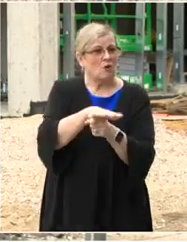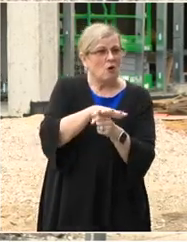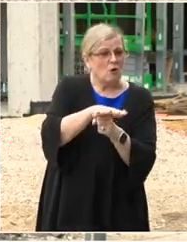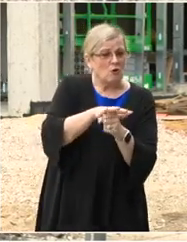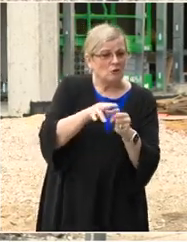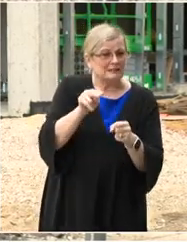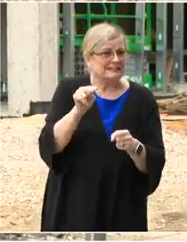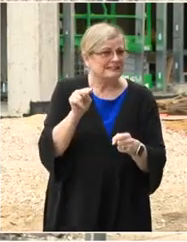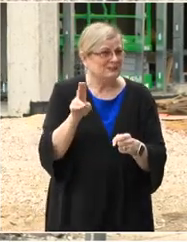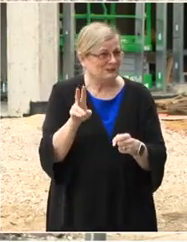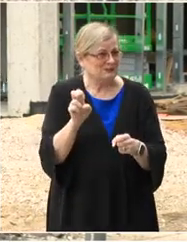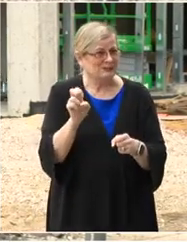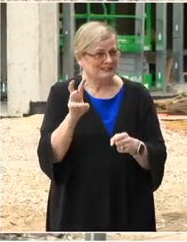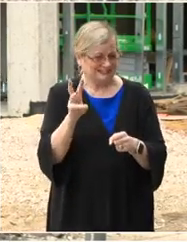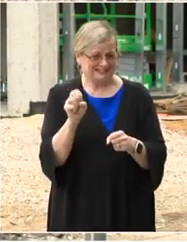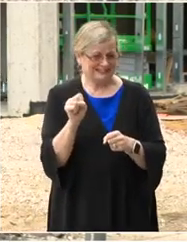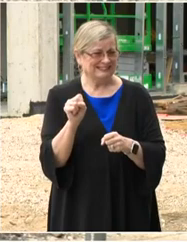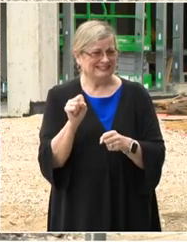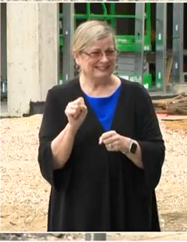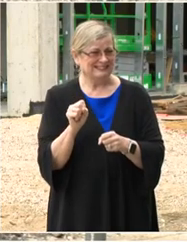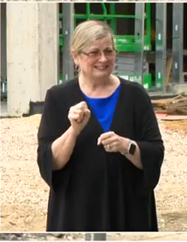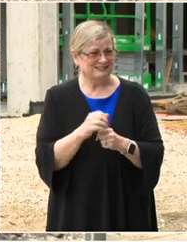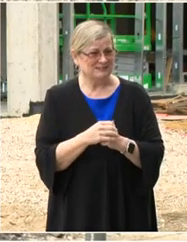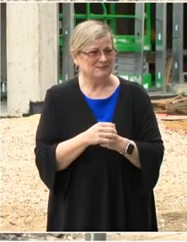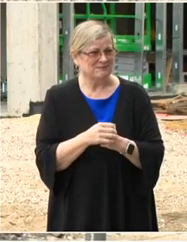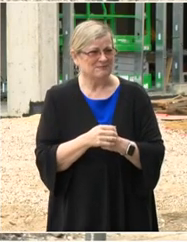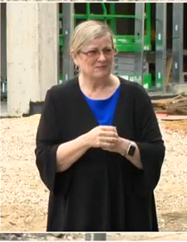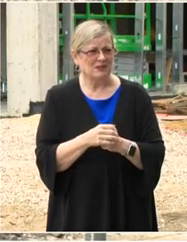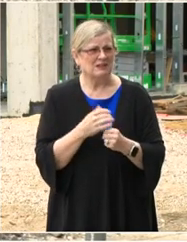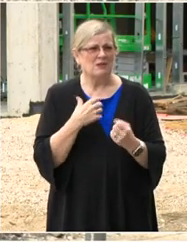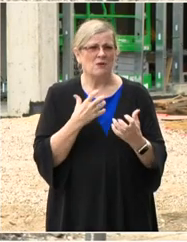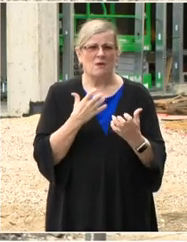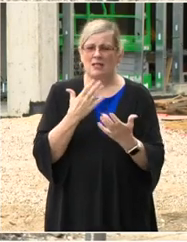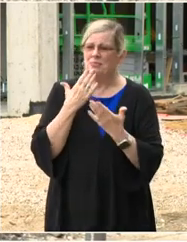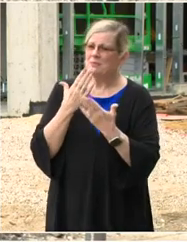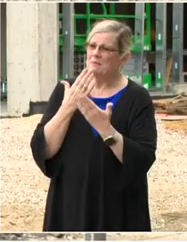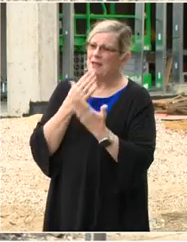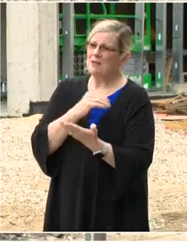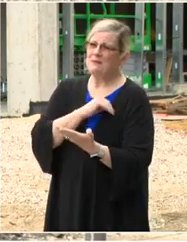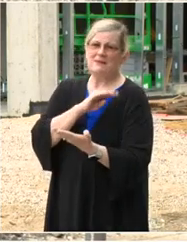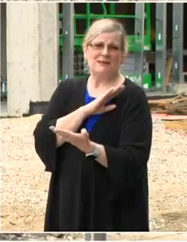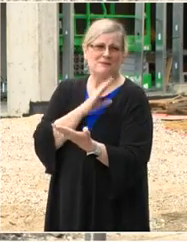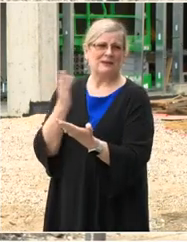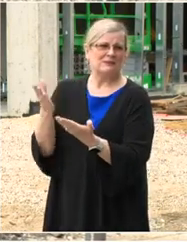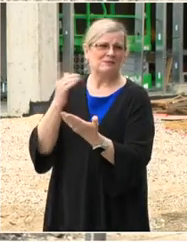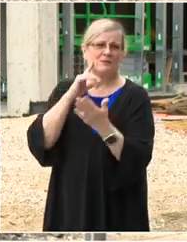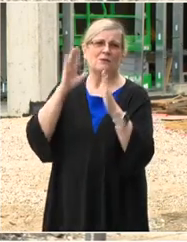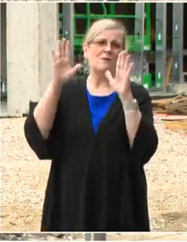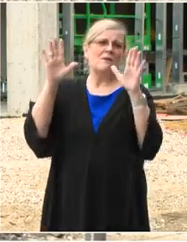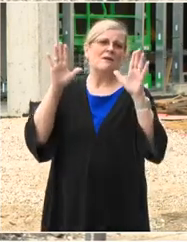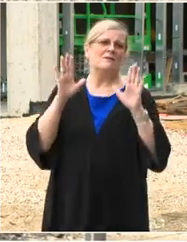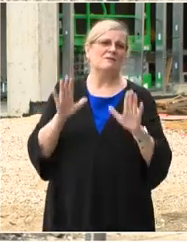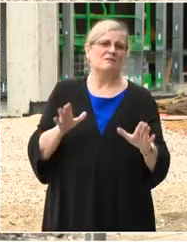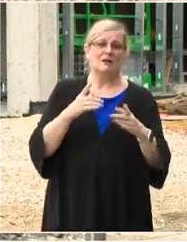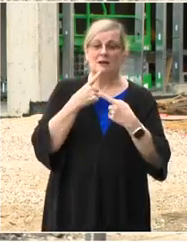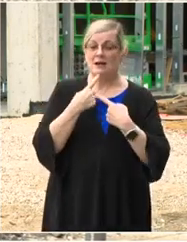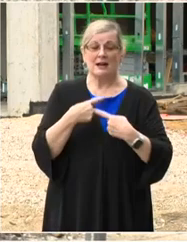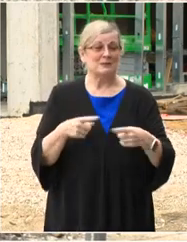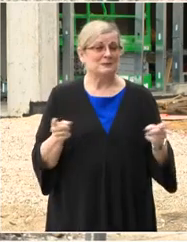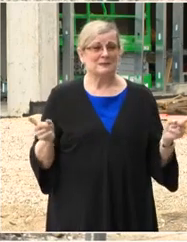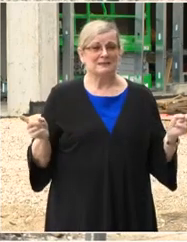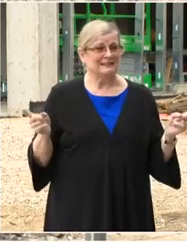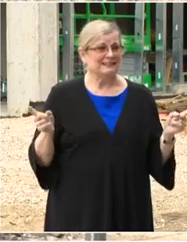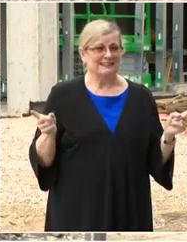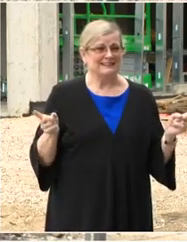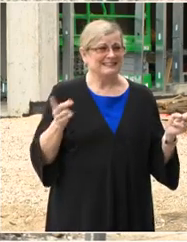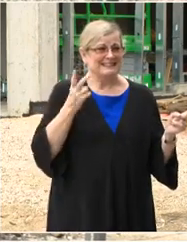I just really wanted to thank the mayor for this wonderful announcement. And I see some special